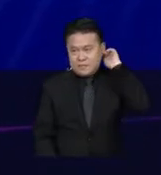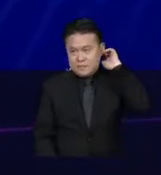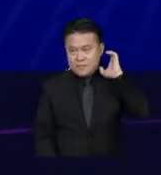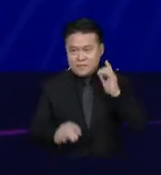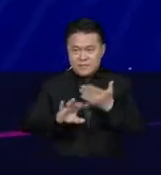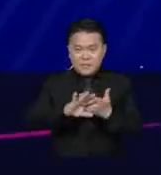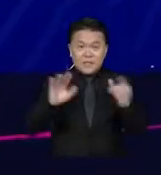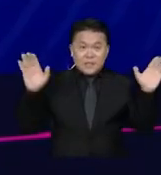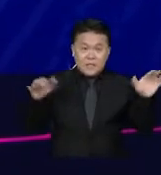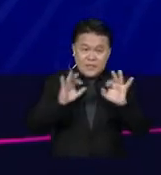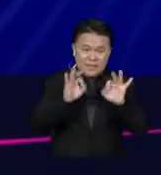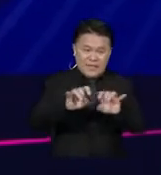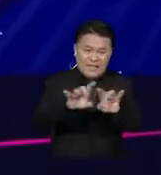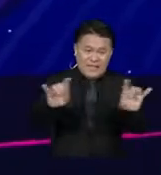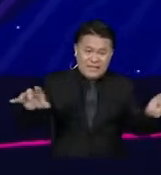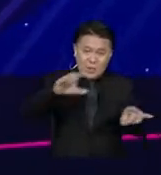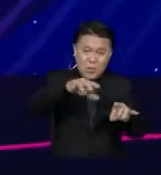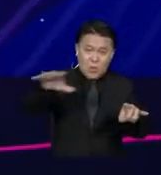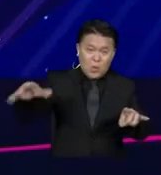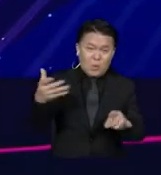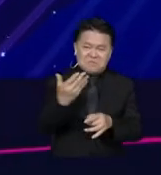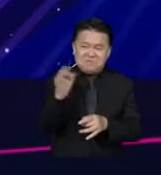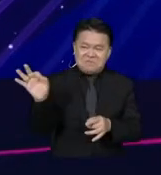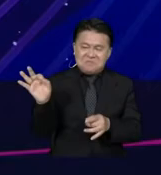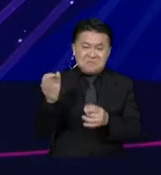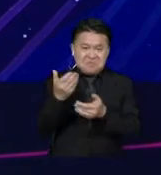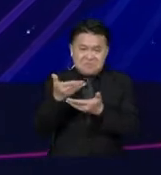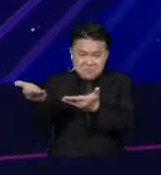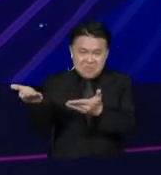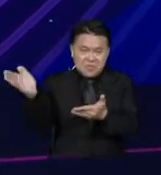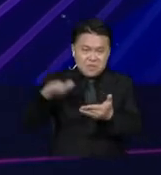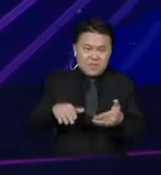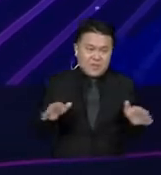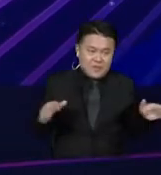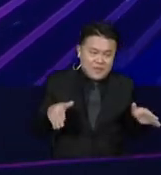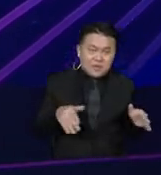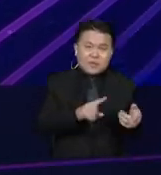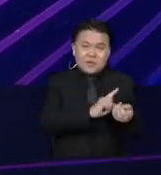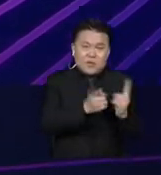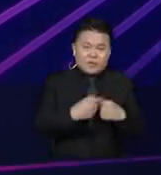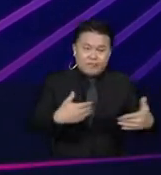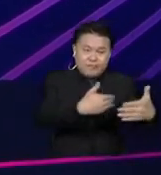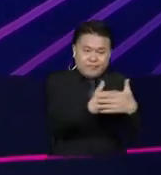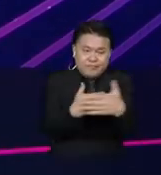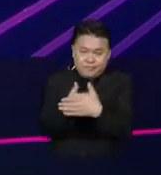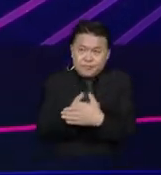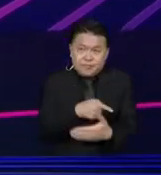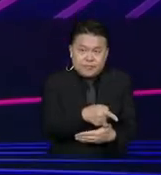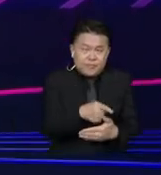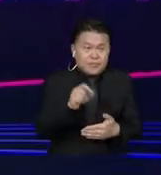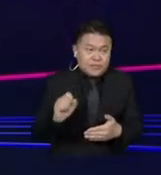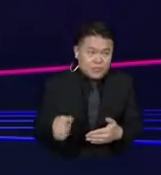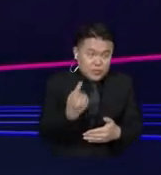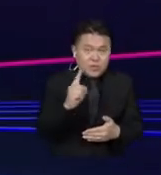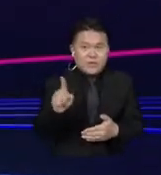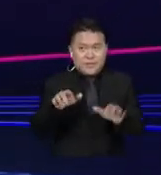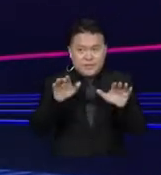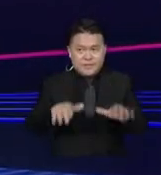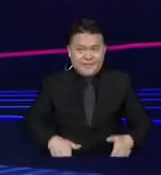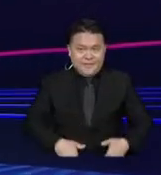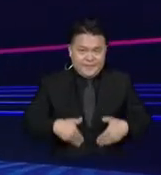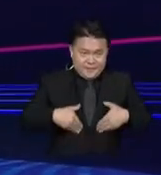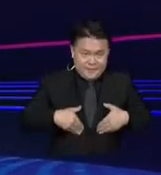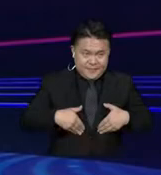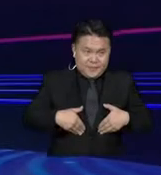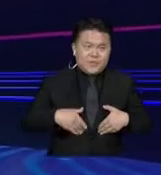space, these penguins are attracted to each other, and this allows for a new type of cooperation that